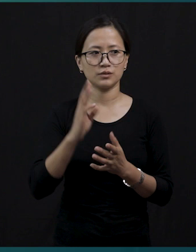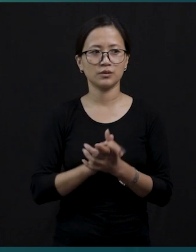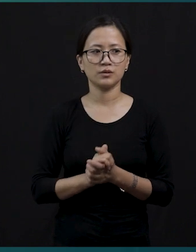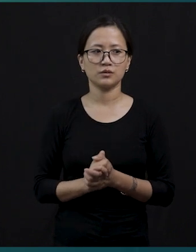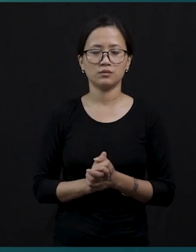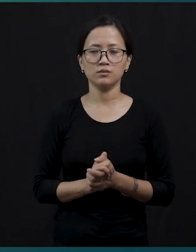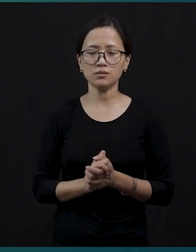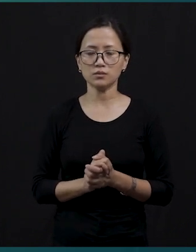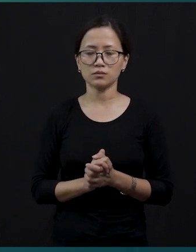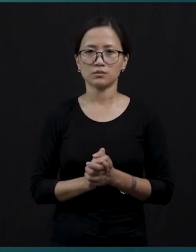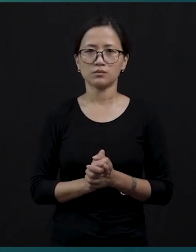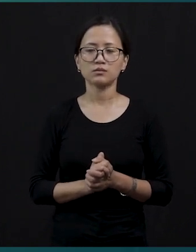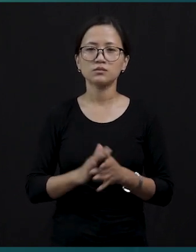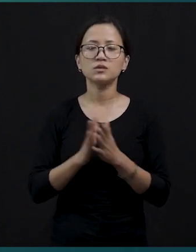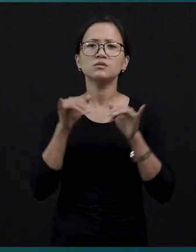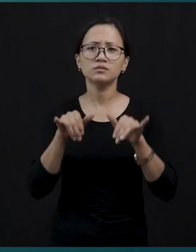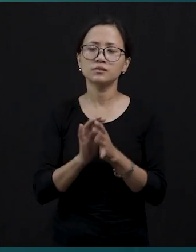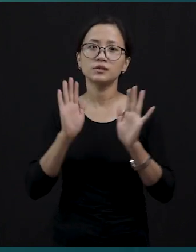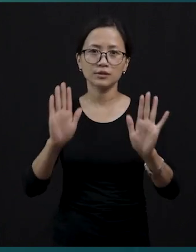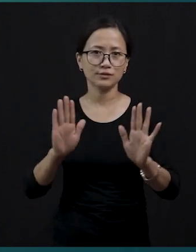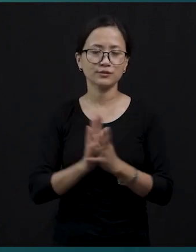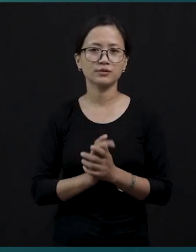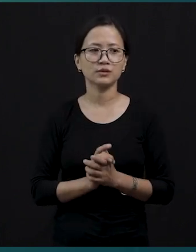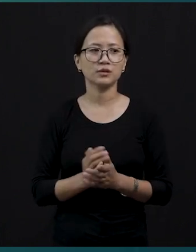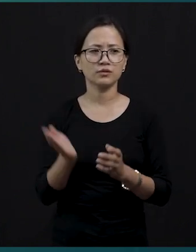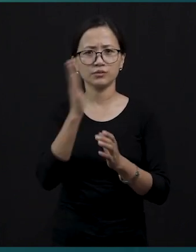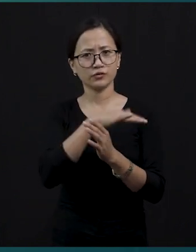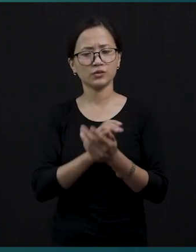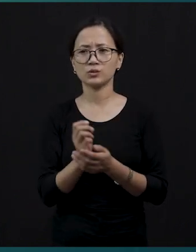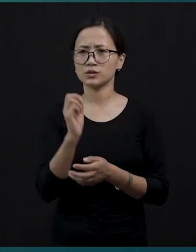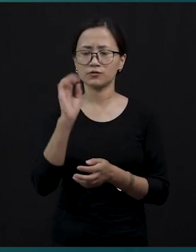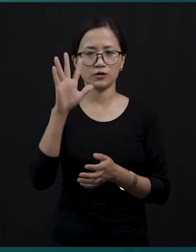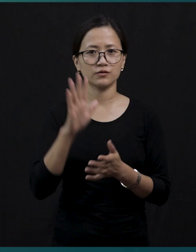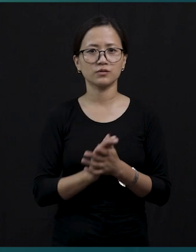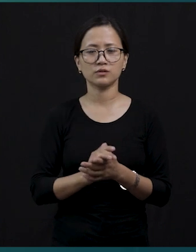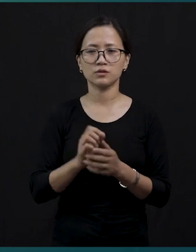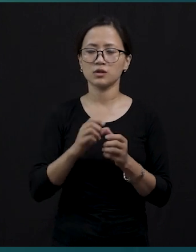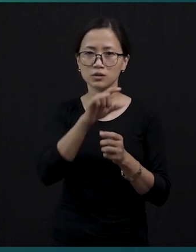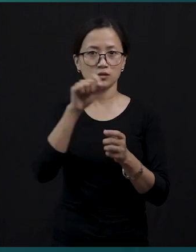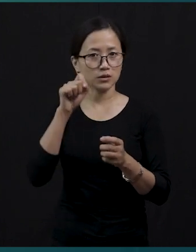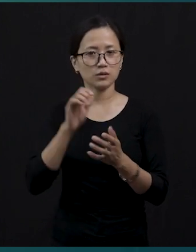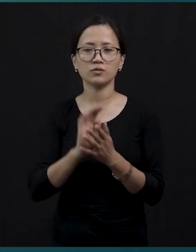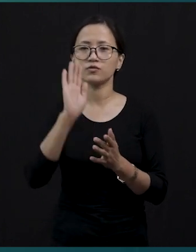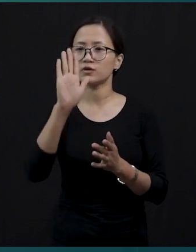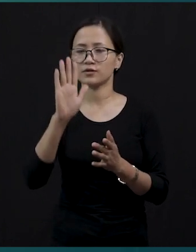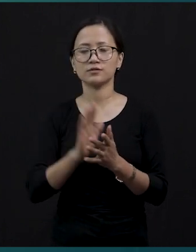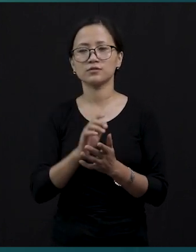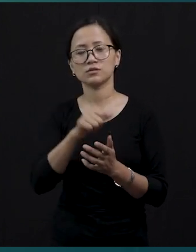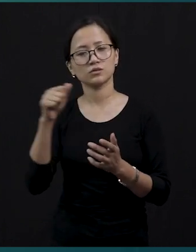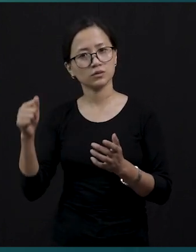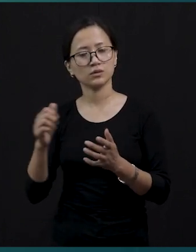right, children? How much it will remain here? Before it was 5, and since you have already taken borrow from